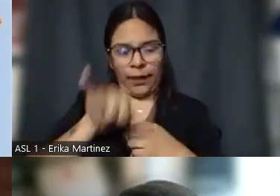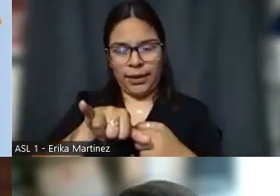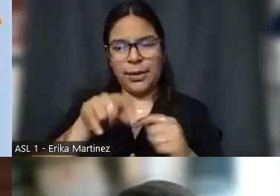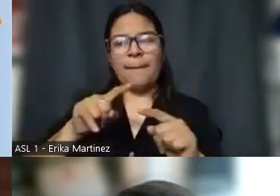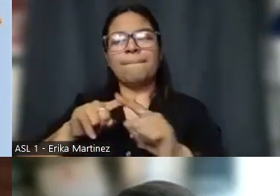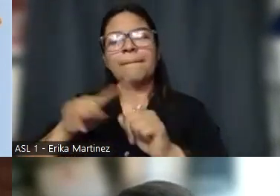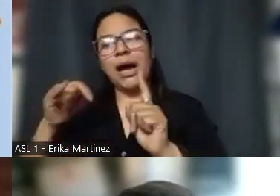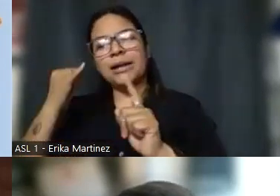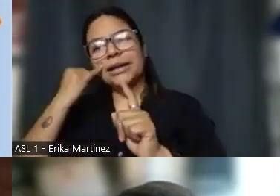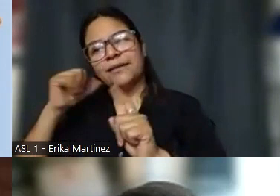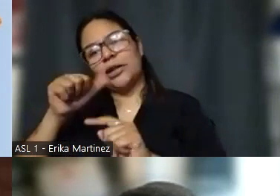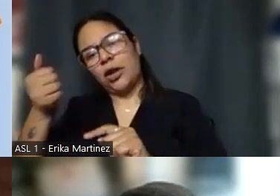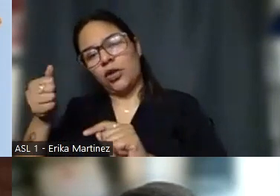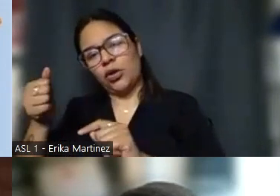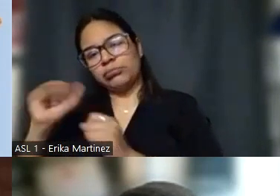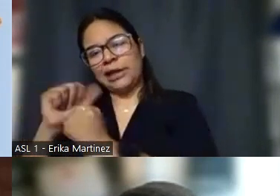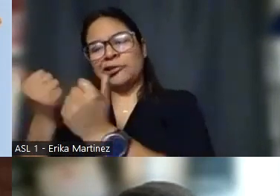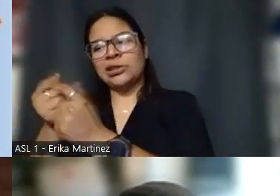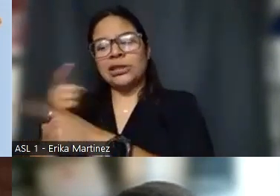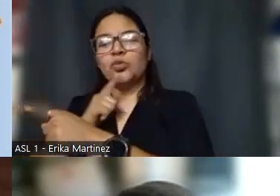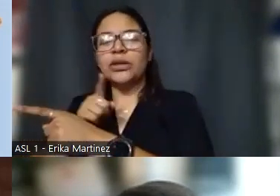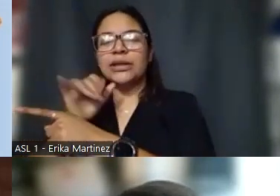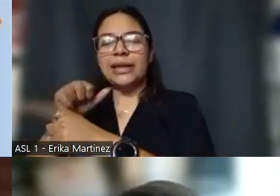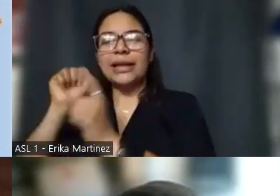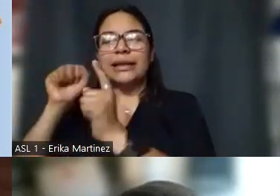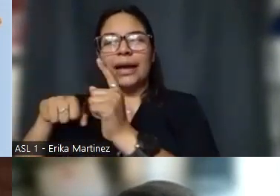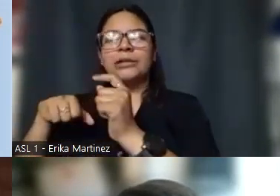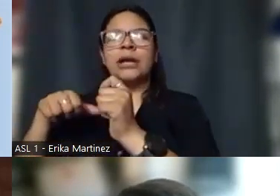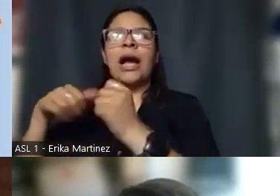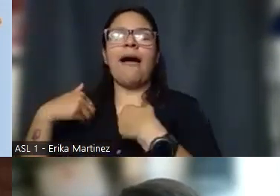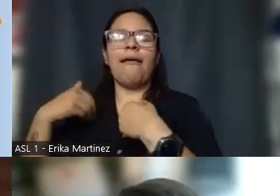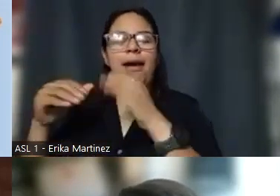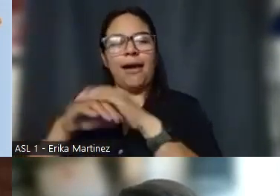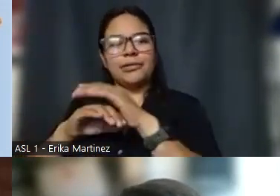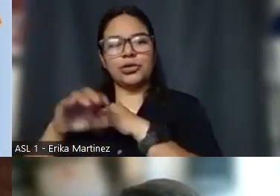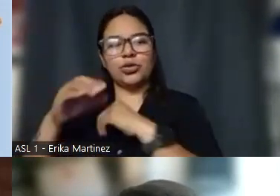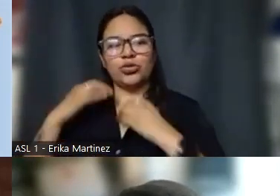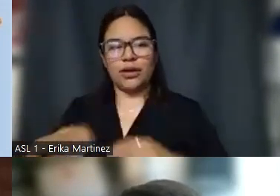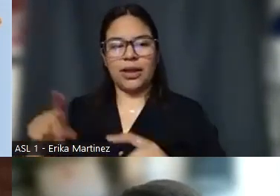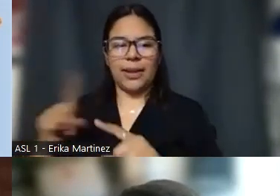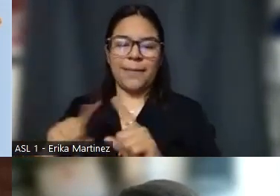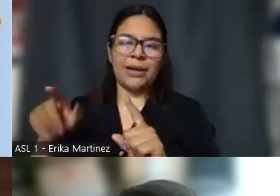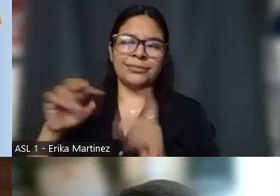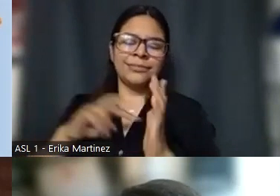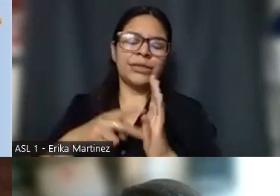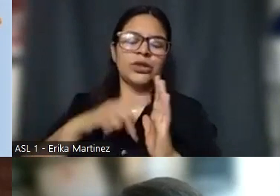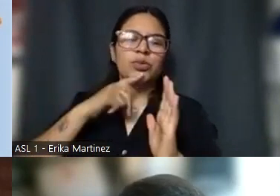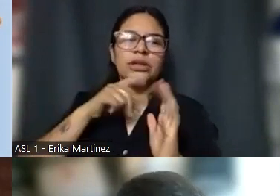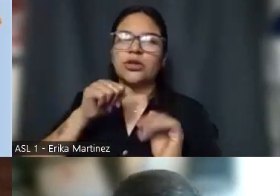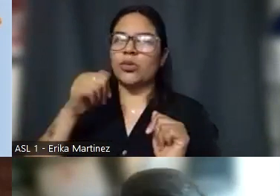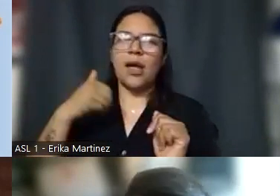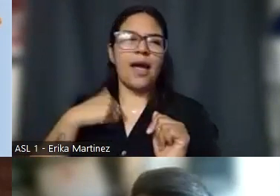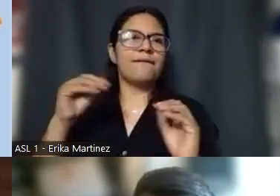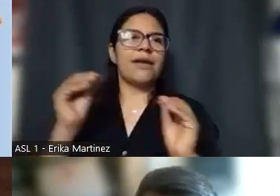the resident, and our residents, for the most part, we're finding when the physicians say they don't have capacity, they really don't have